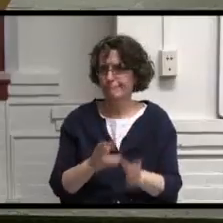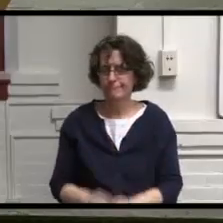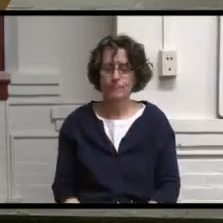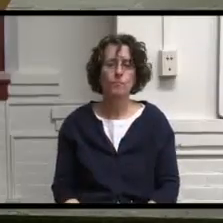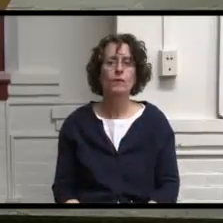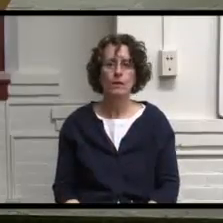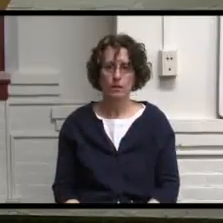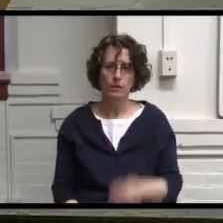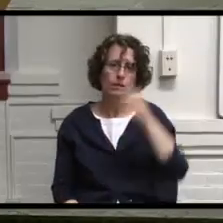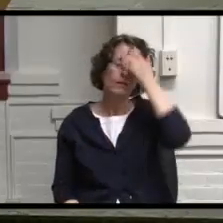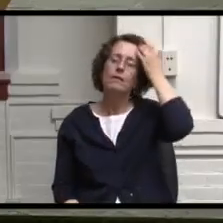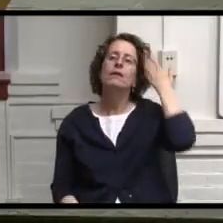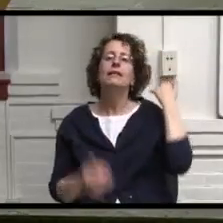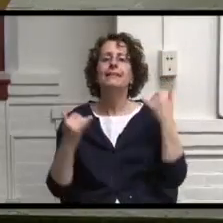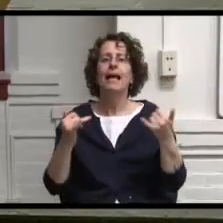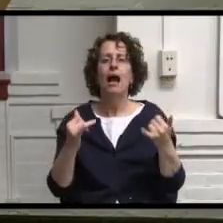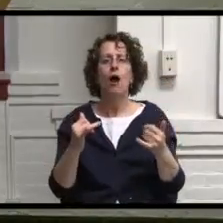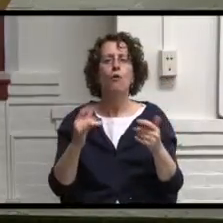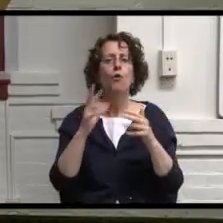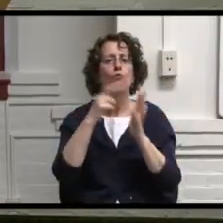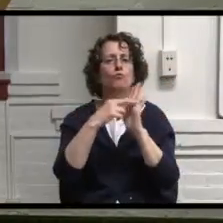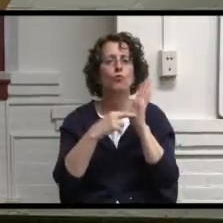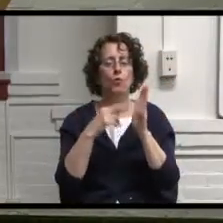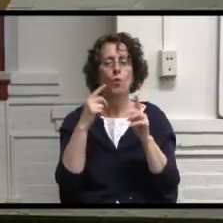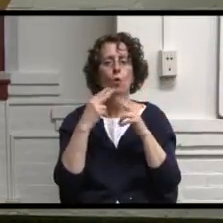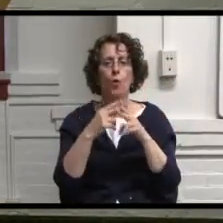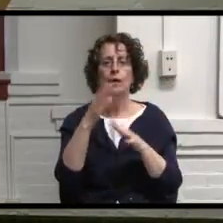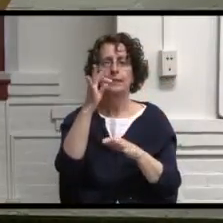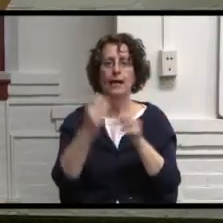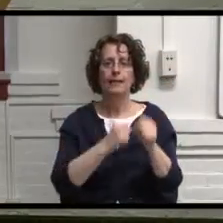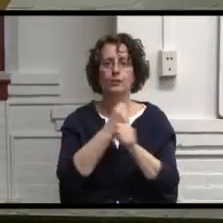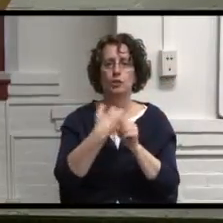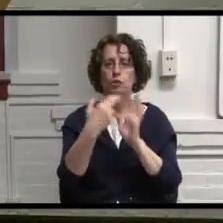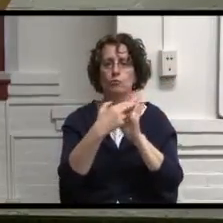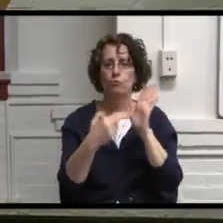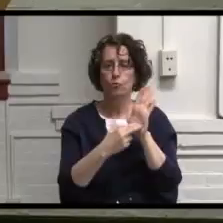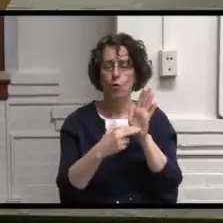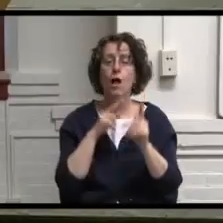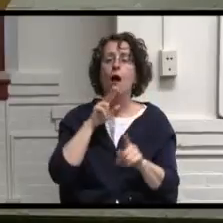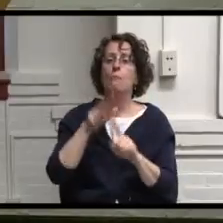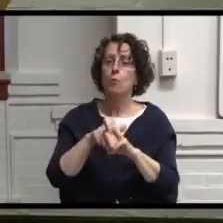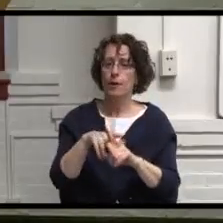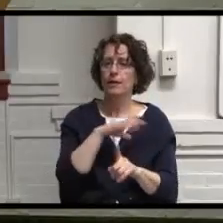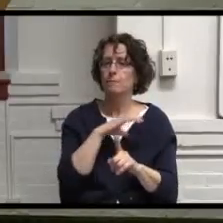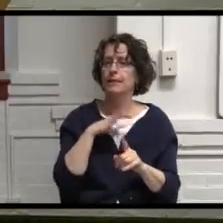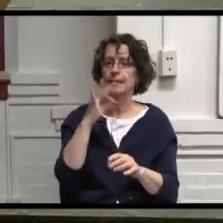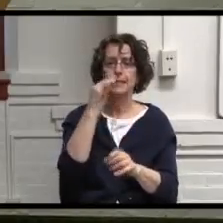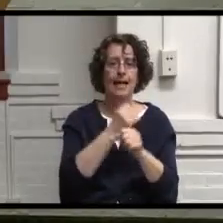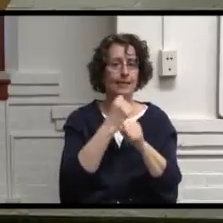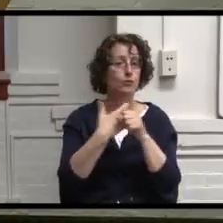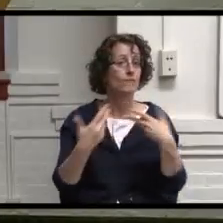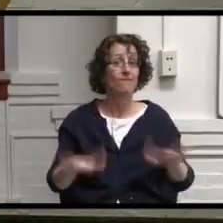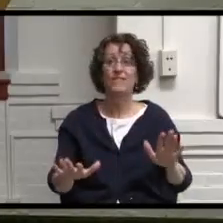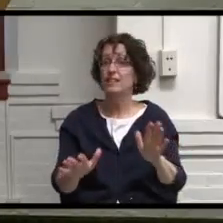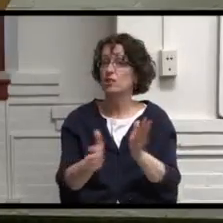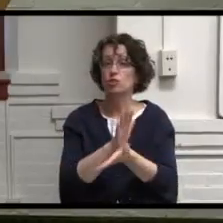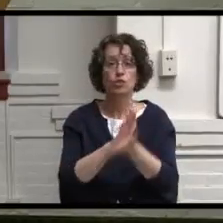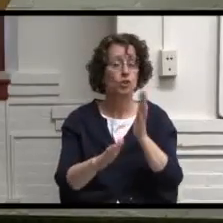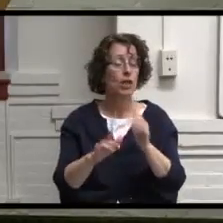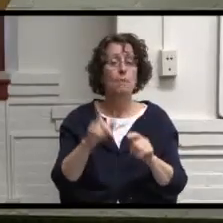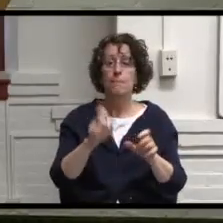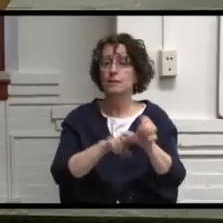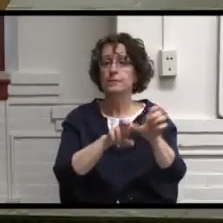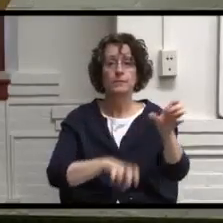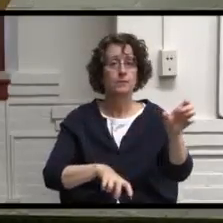have in town the 9-year rule, where you've been on an appointed board for 9 years, you have to get off, at least for 1